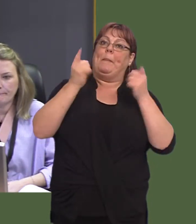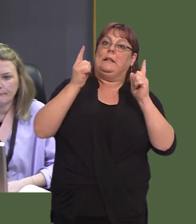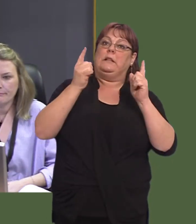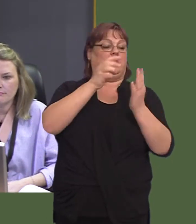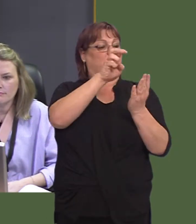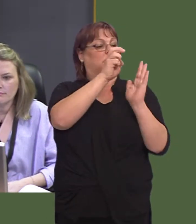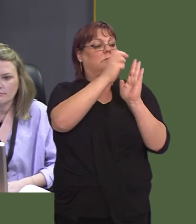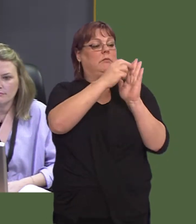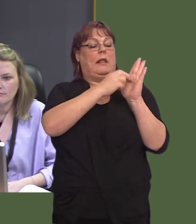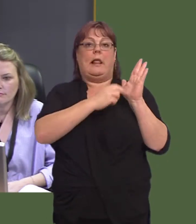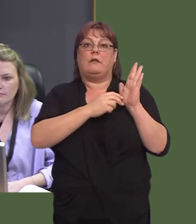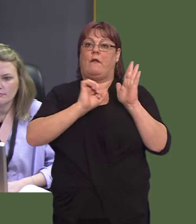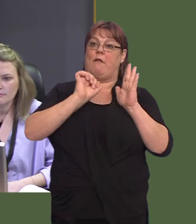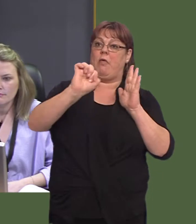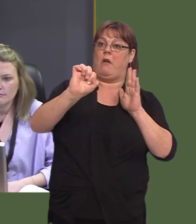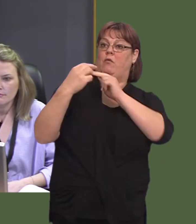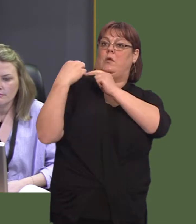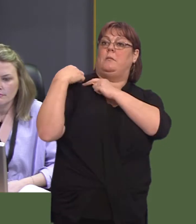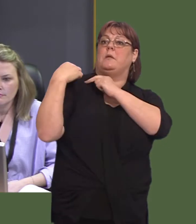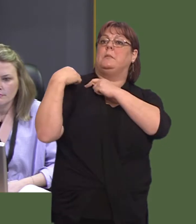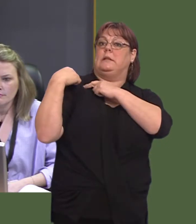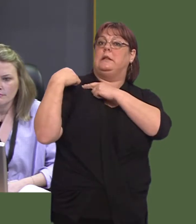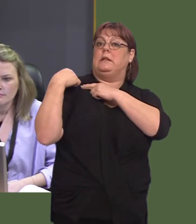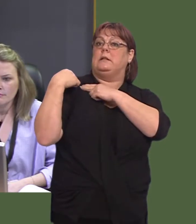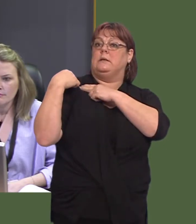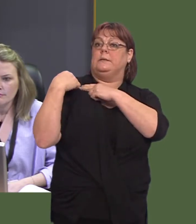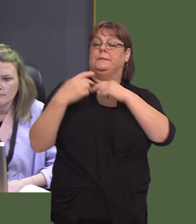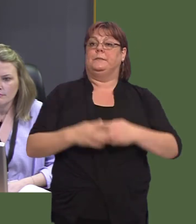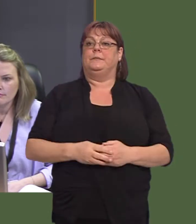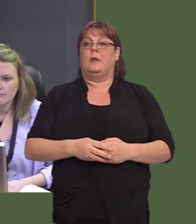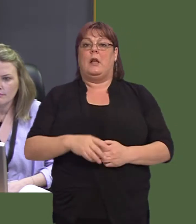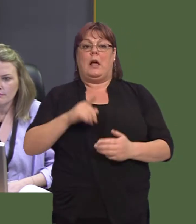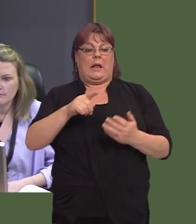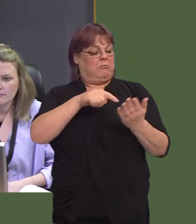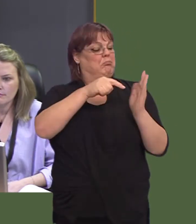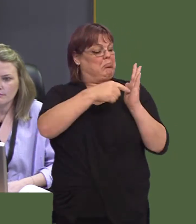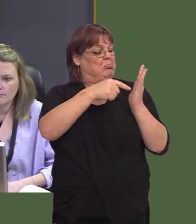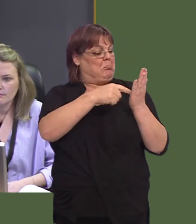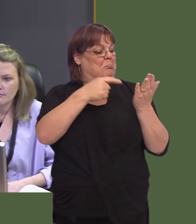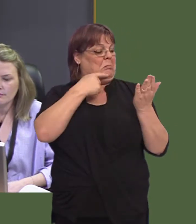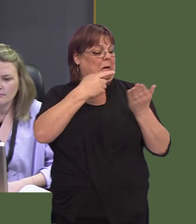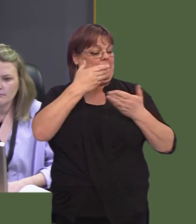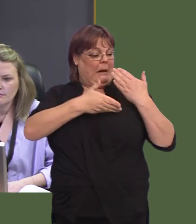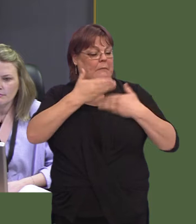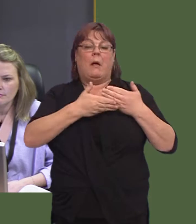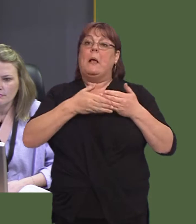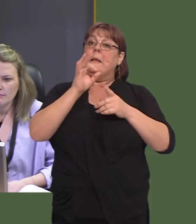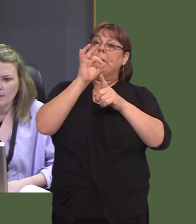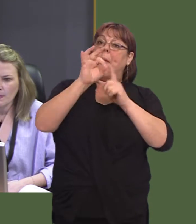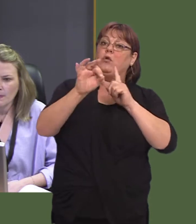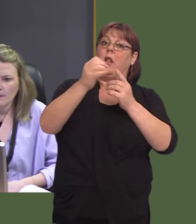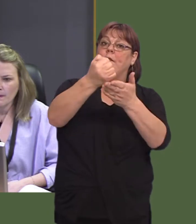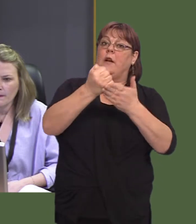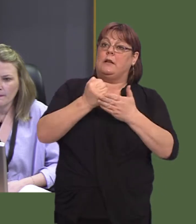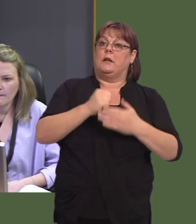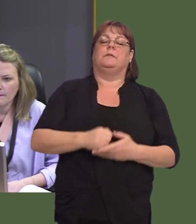list of ministerial responsibilities, where there's an explicit reference to special advisers. That has been